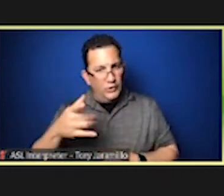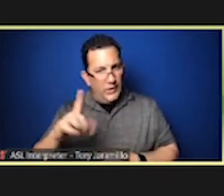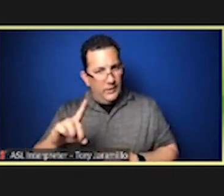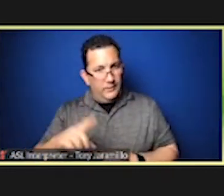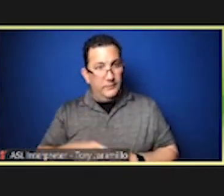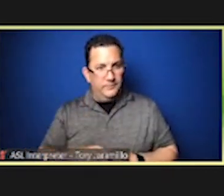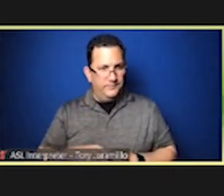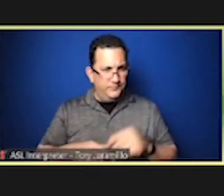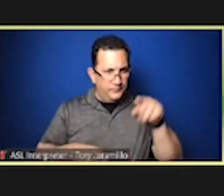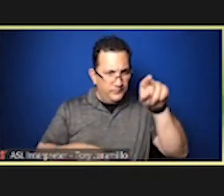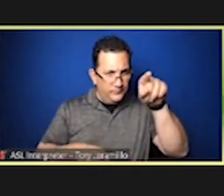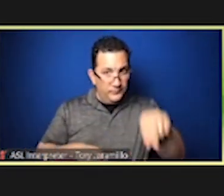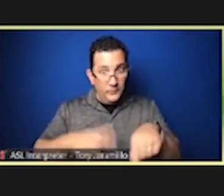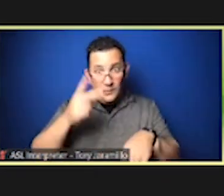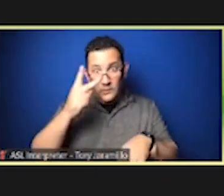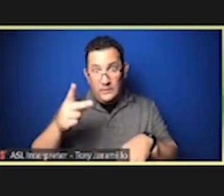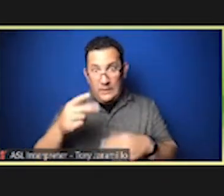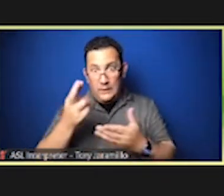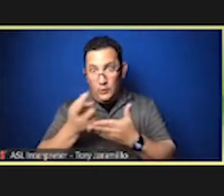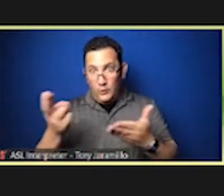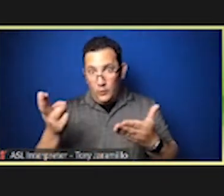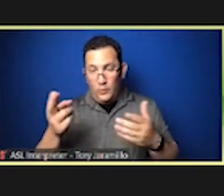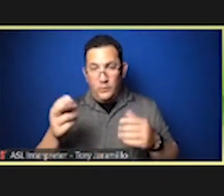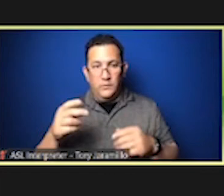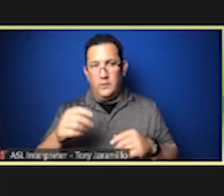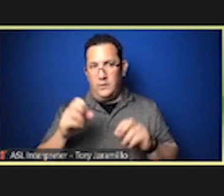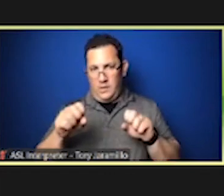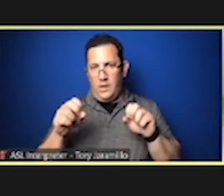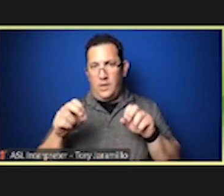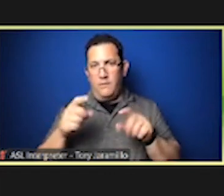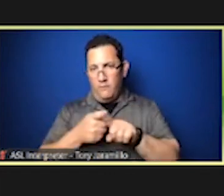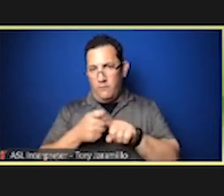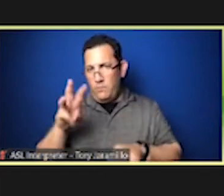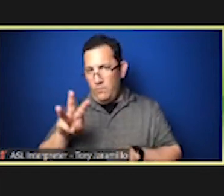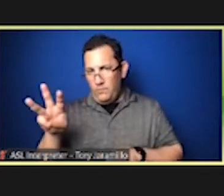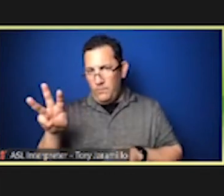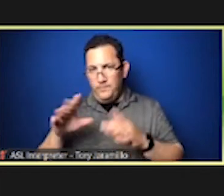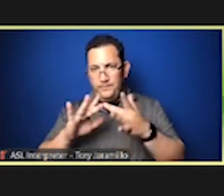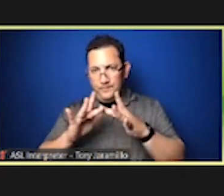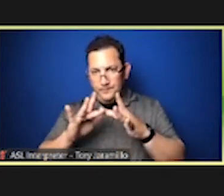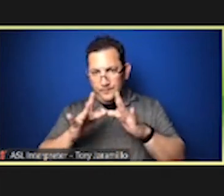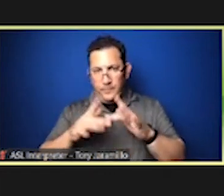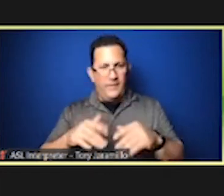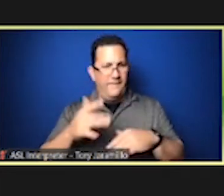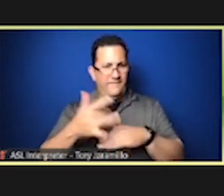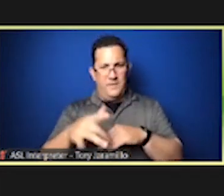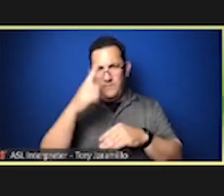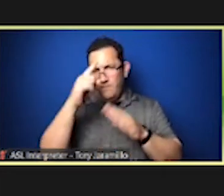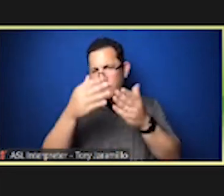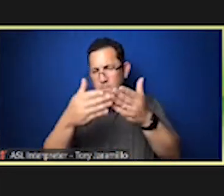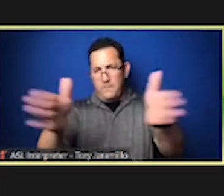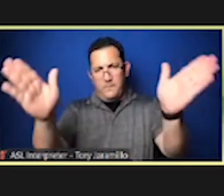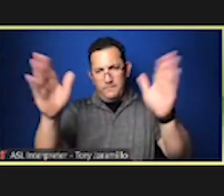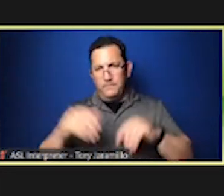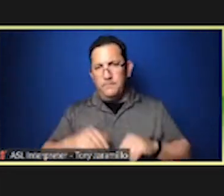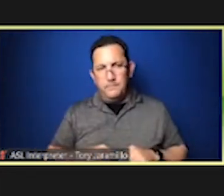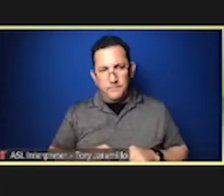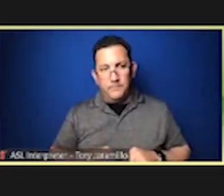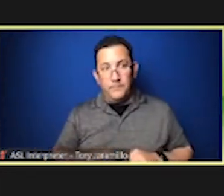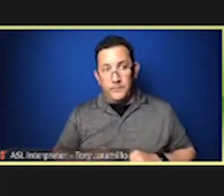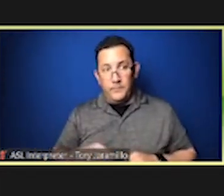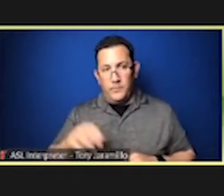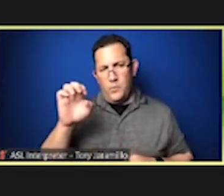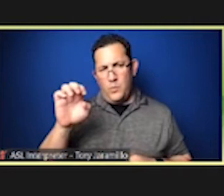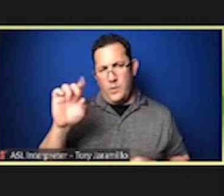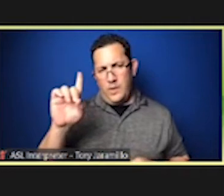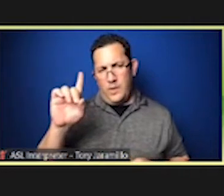These parent resources can be accessed from a web browser and are available to the public. Let's look at Edgenuity Help